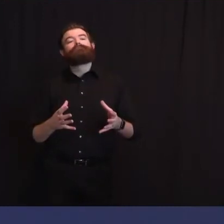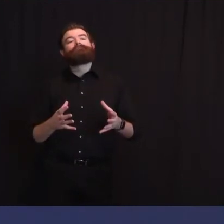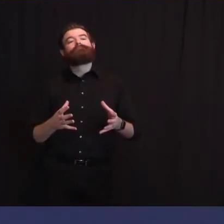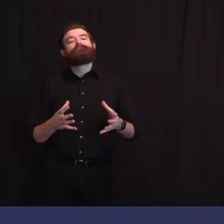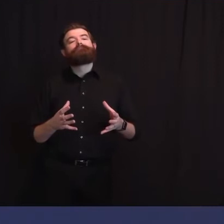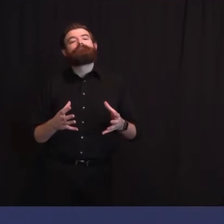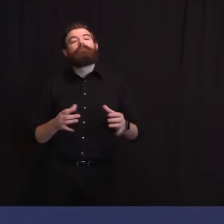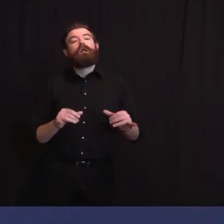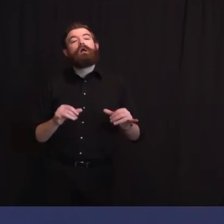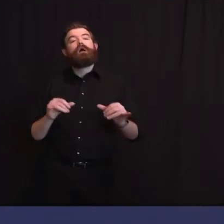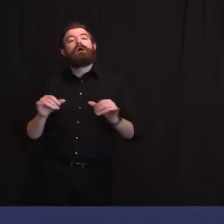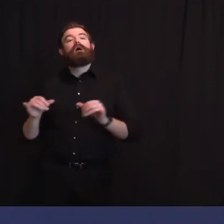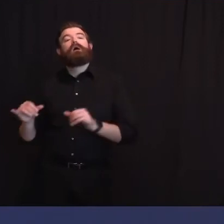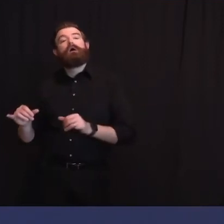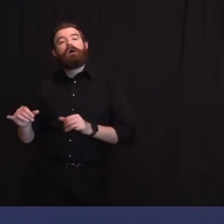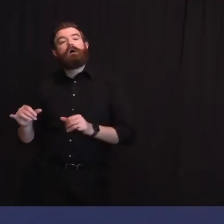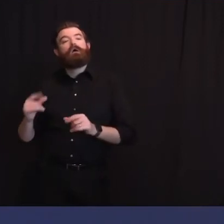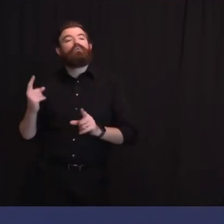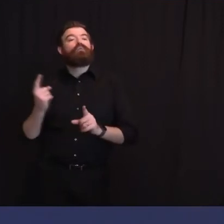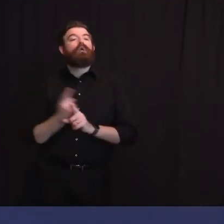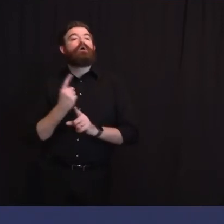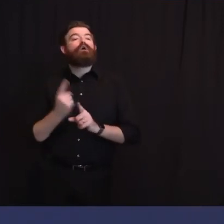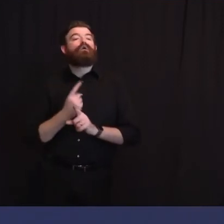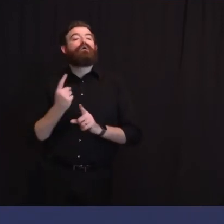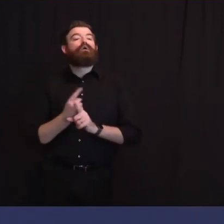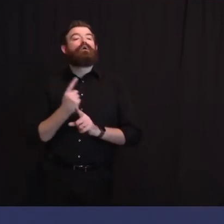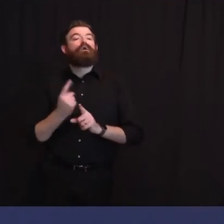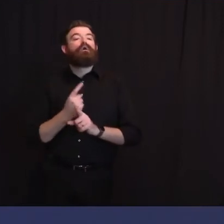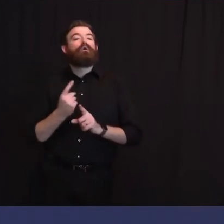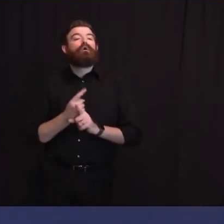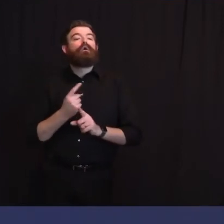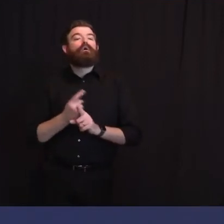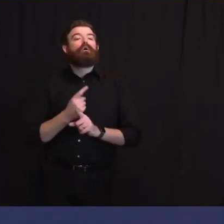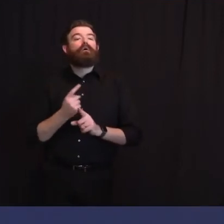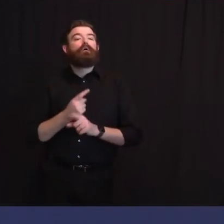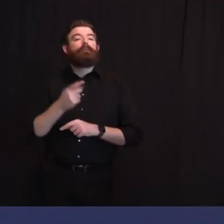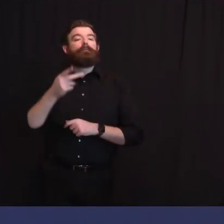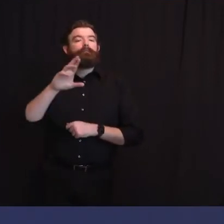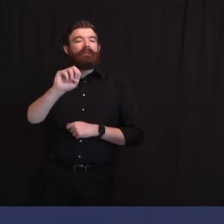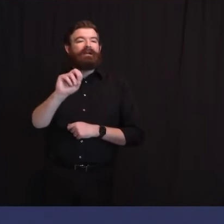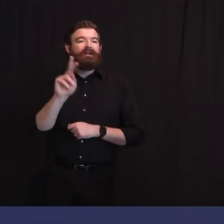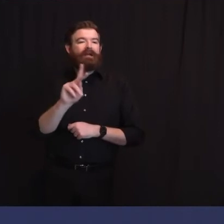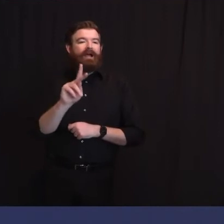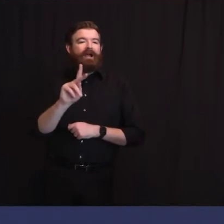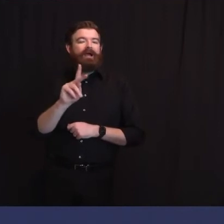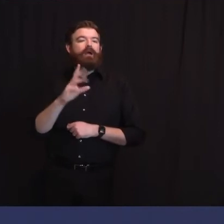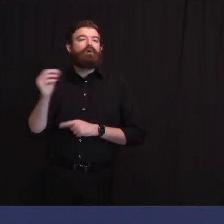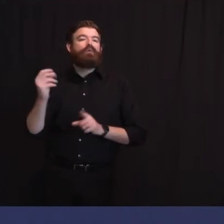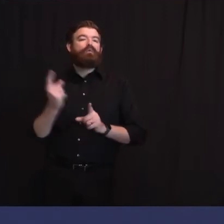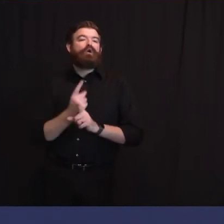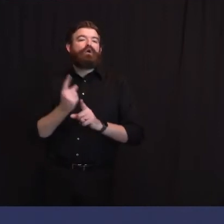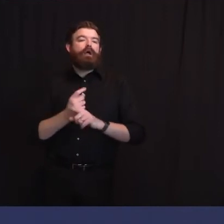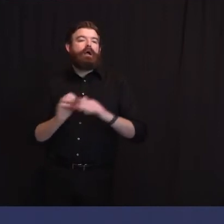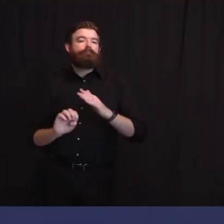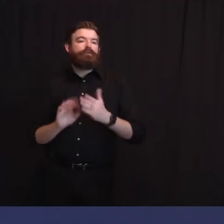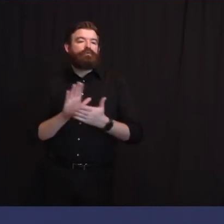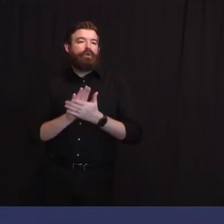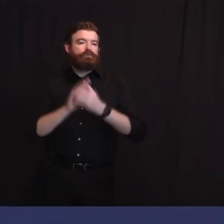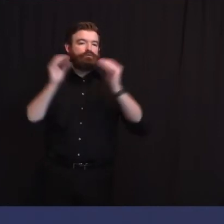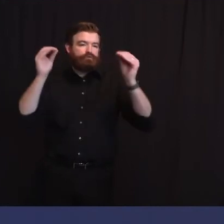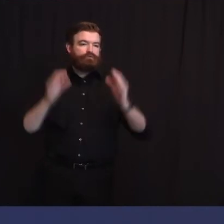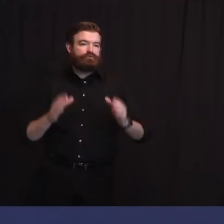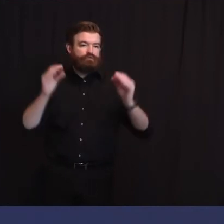and students from pre-K through 12, and we want to get there ASAP, believe me, we want to get there. It is also a